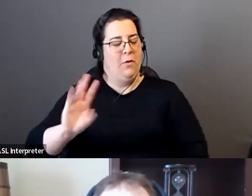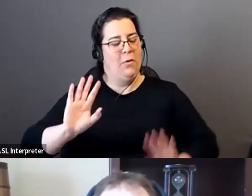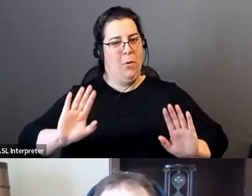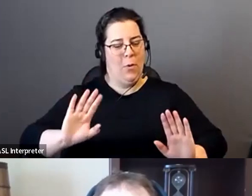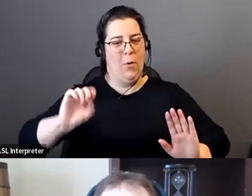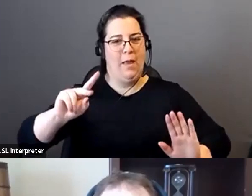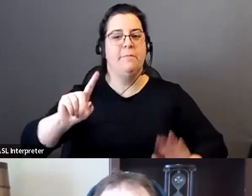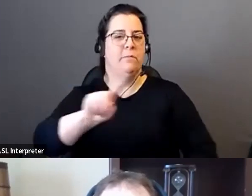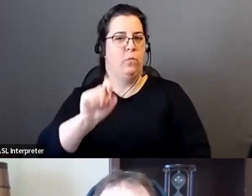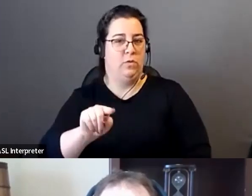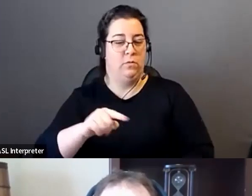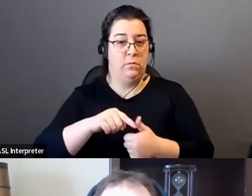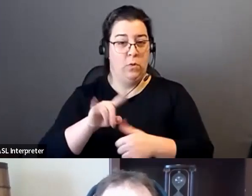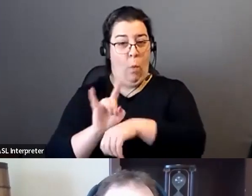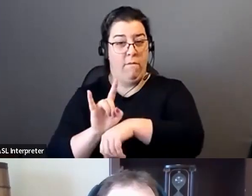Wi-Fi? Yes or no?